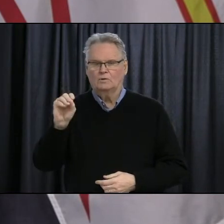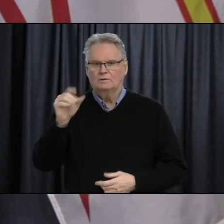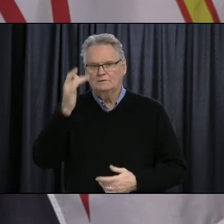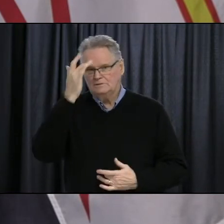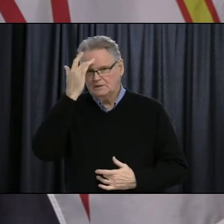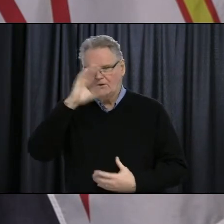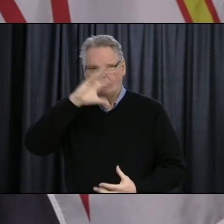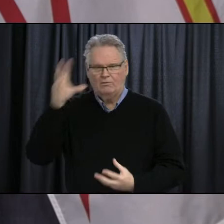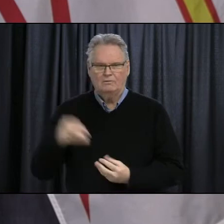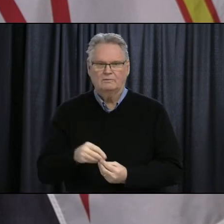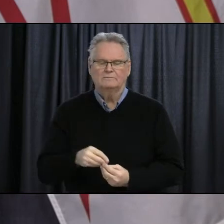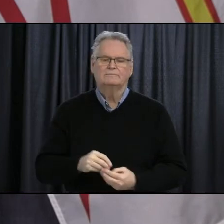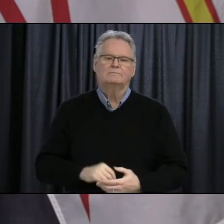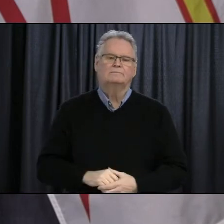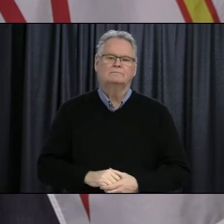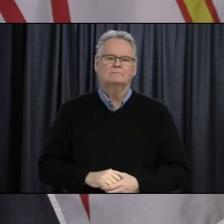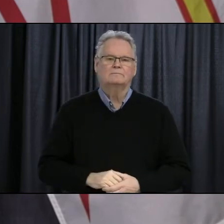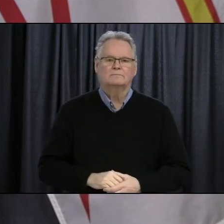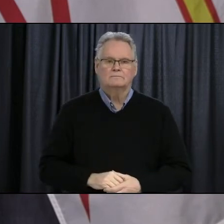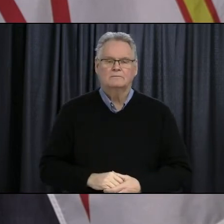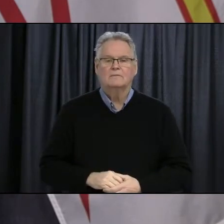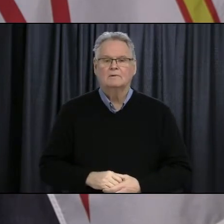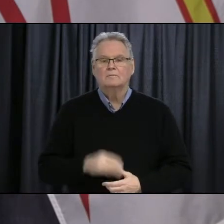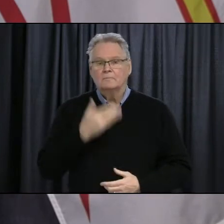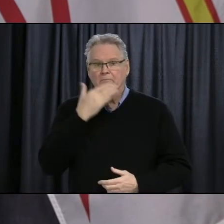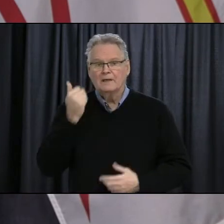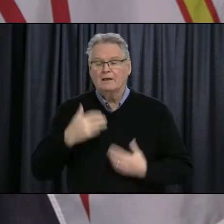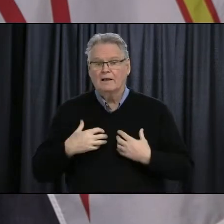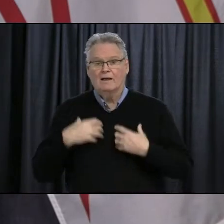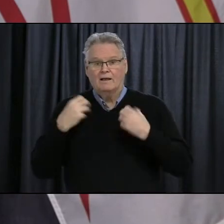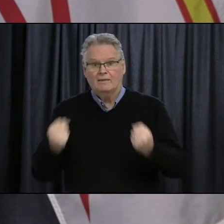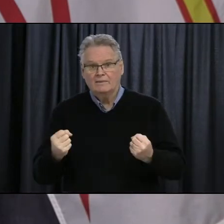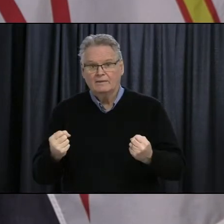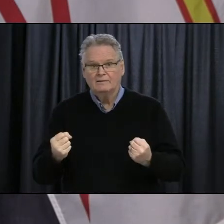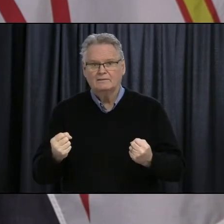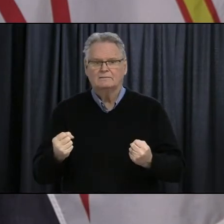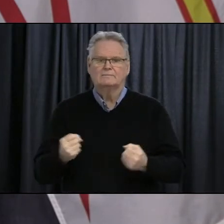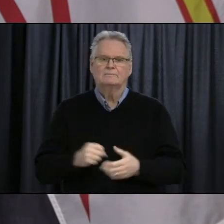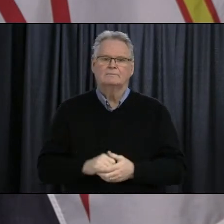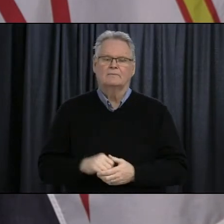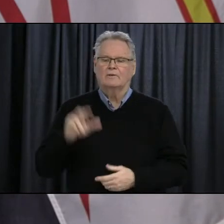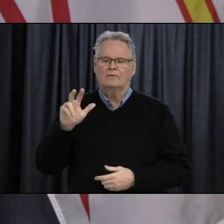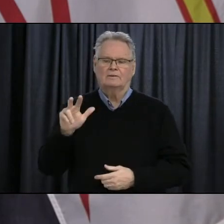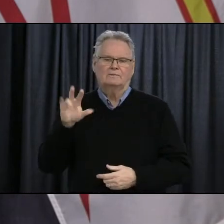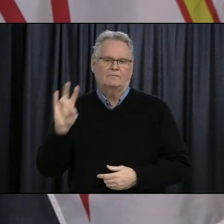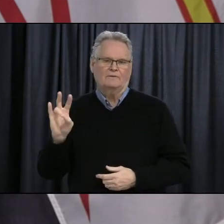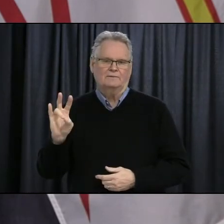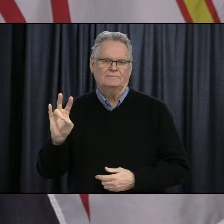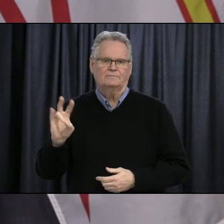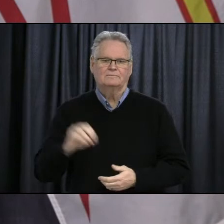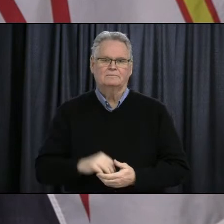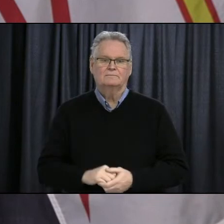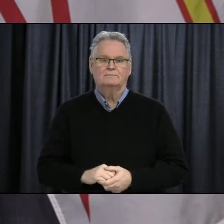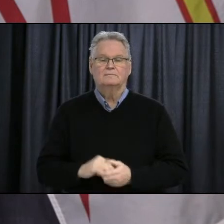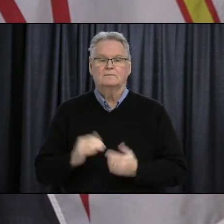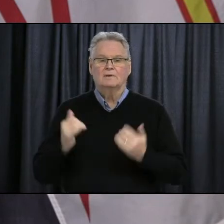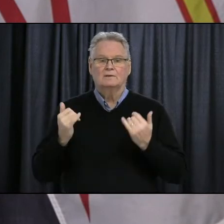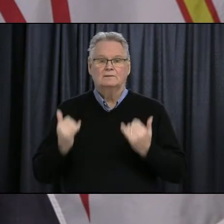There are no new or outstanding presumptive cases. 5 people are in hospital with COVID-19.